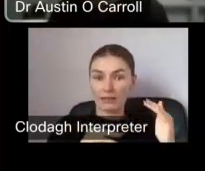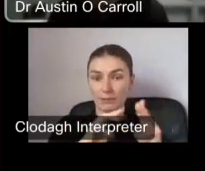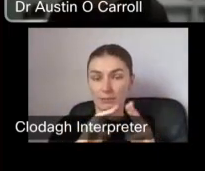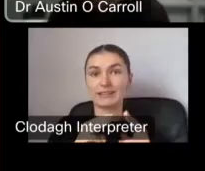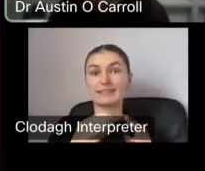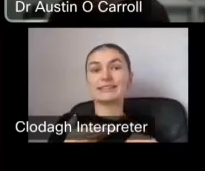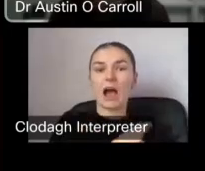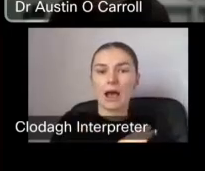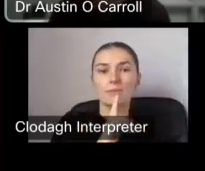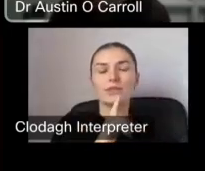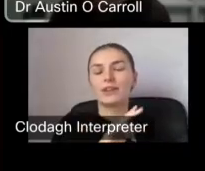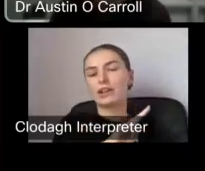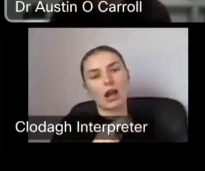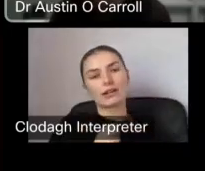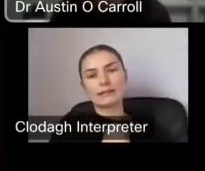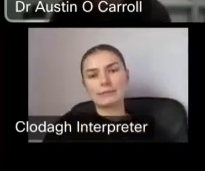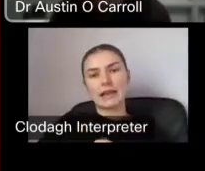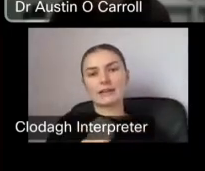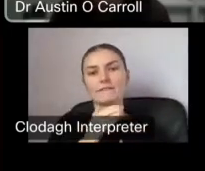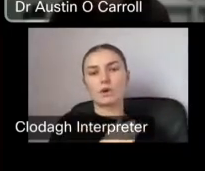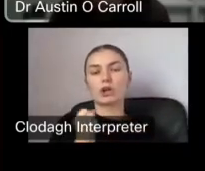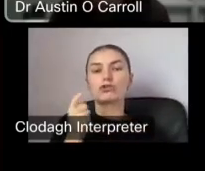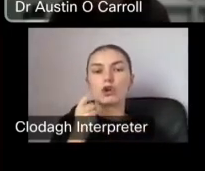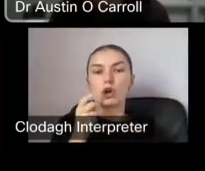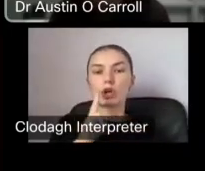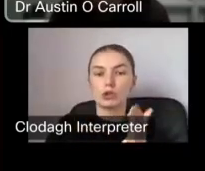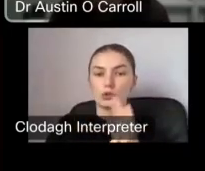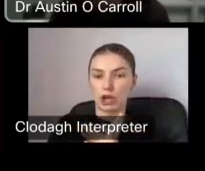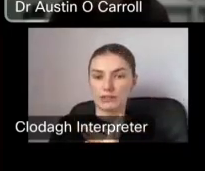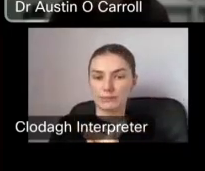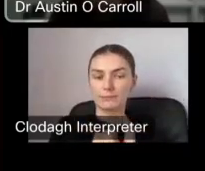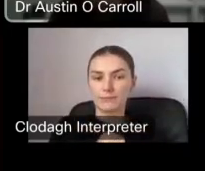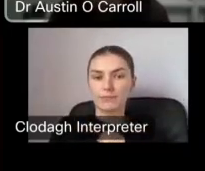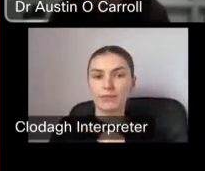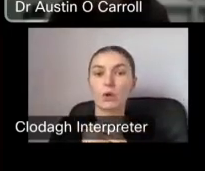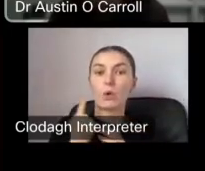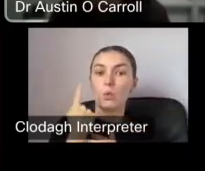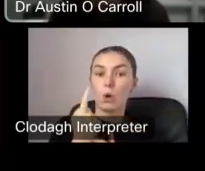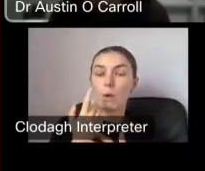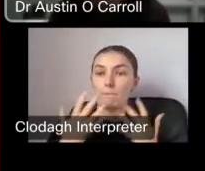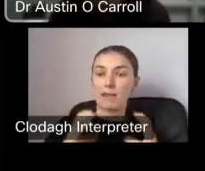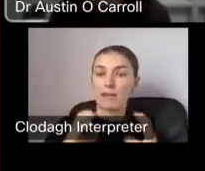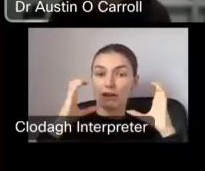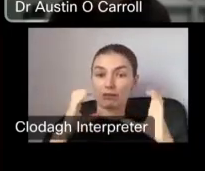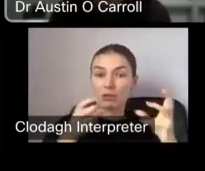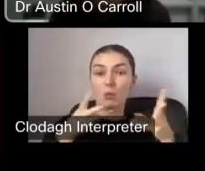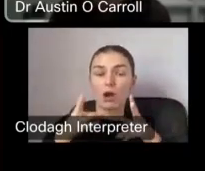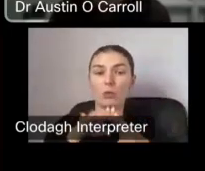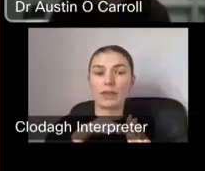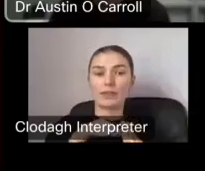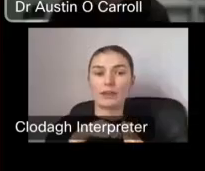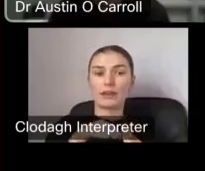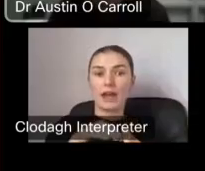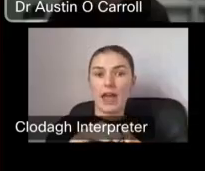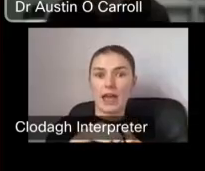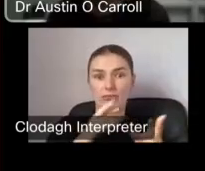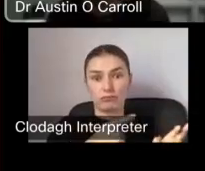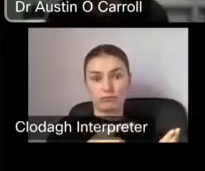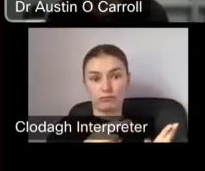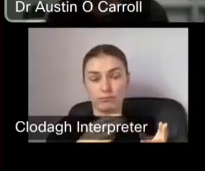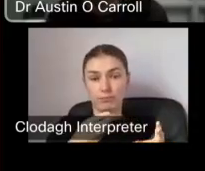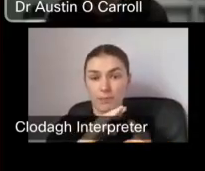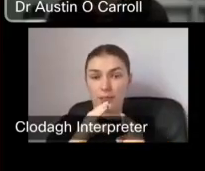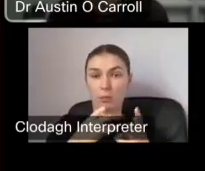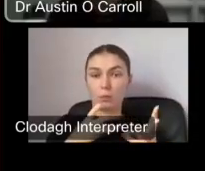users. For example, one of the major charities that works with people who uses drugs raises millions of money